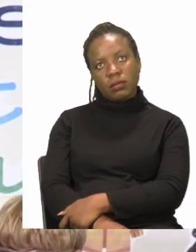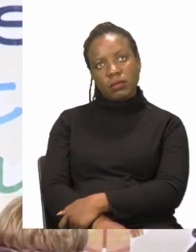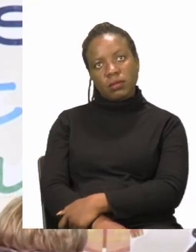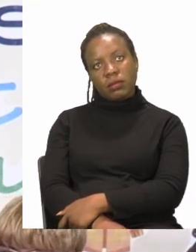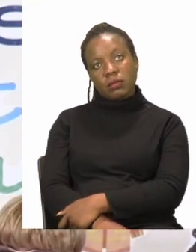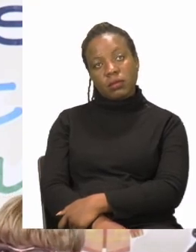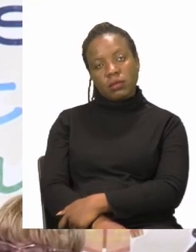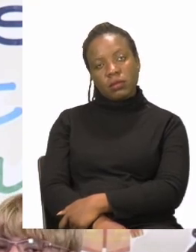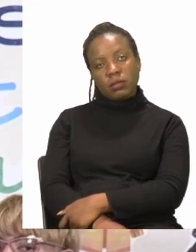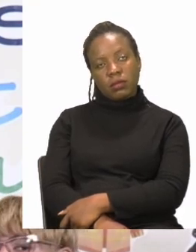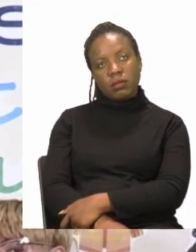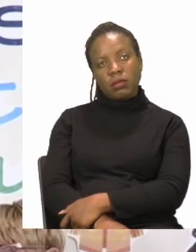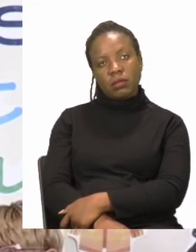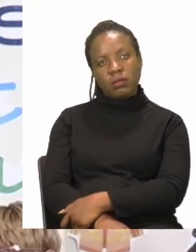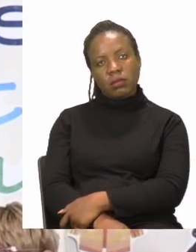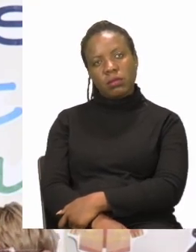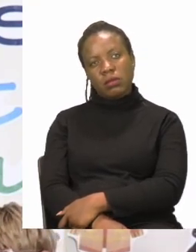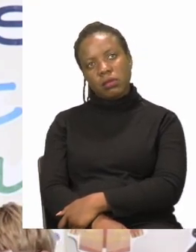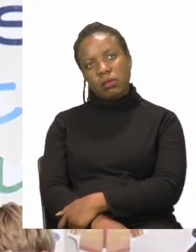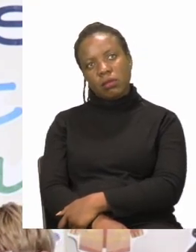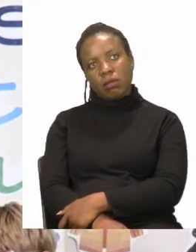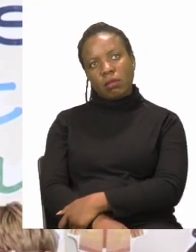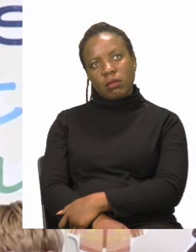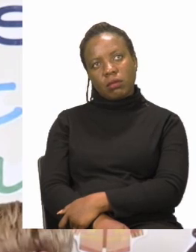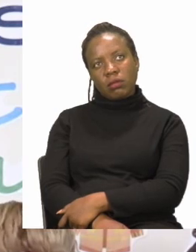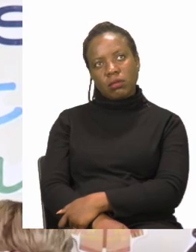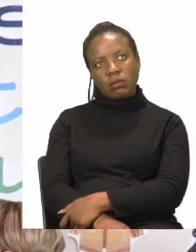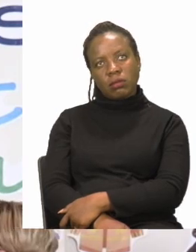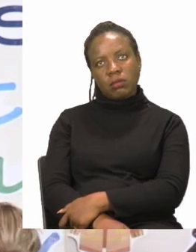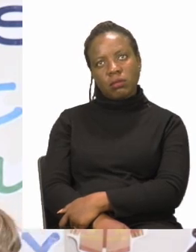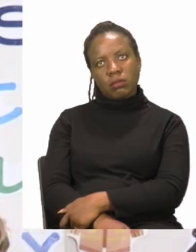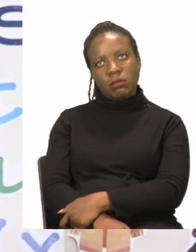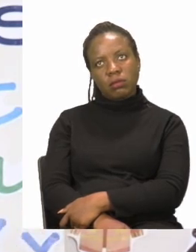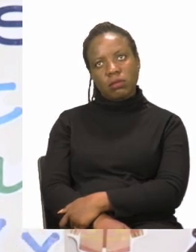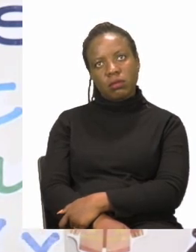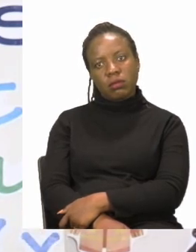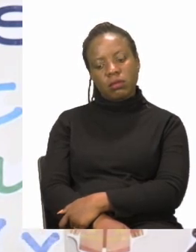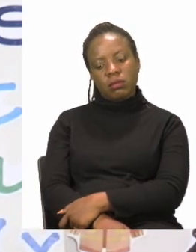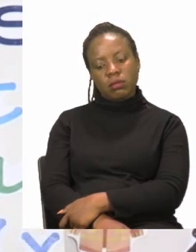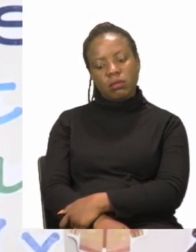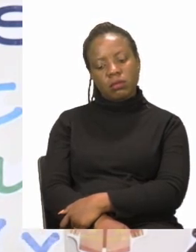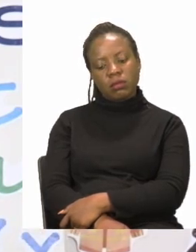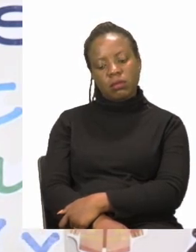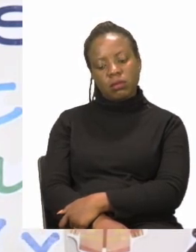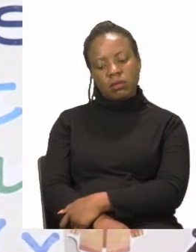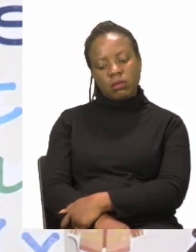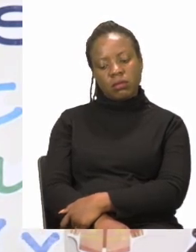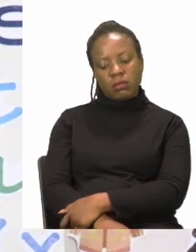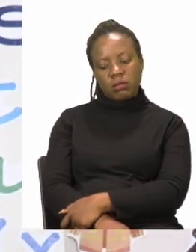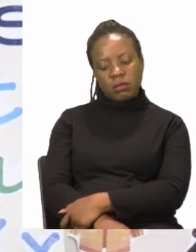Ladybug. So how many syllables do we have here? 1,